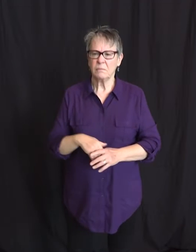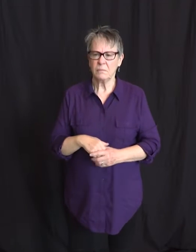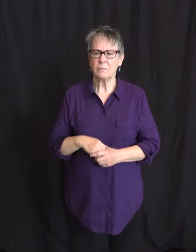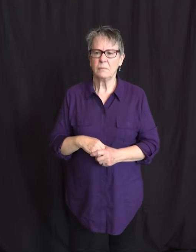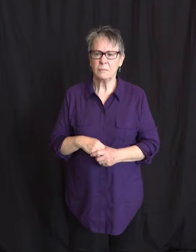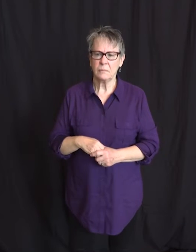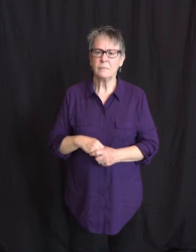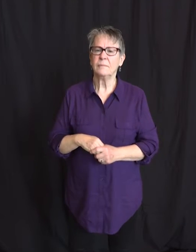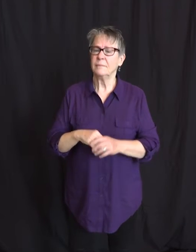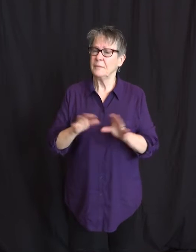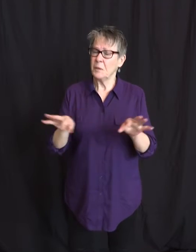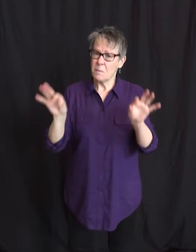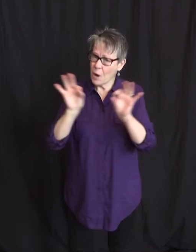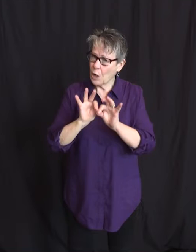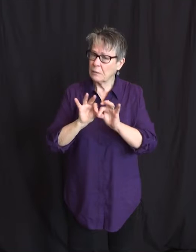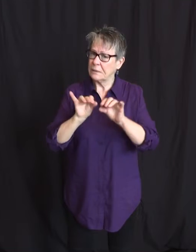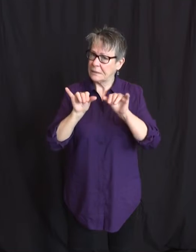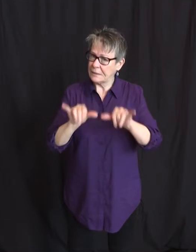Thank you.